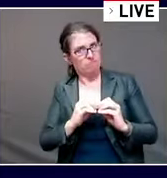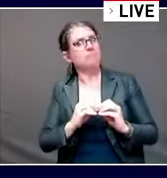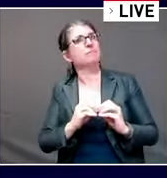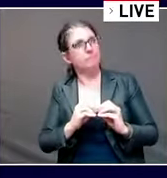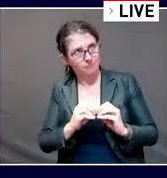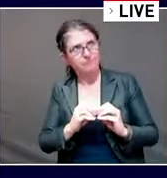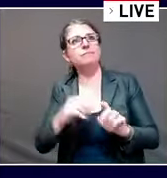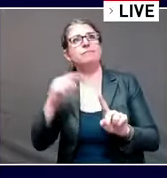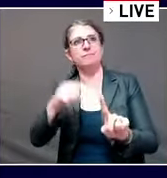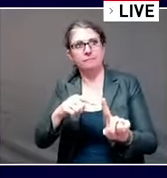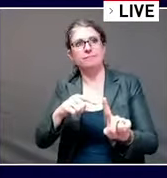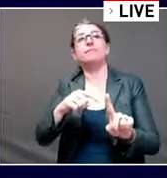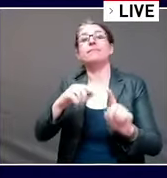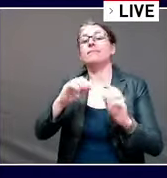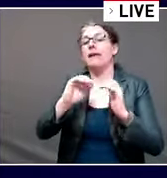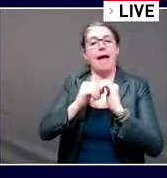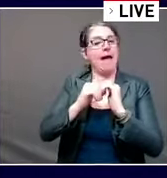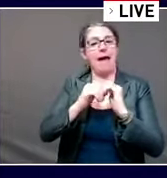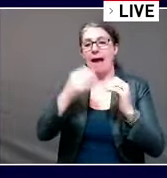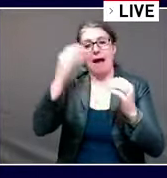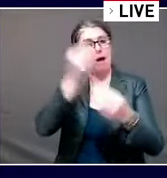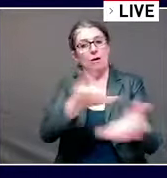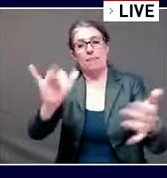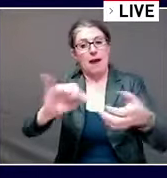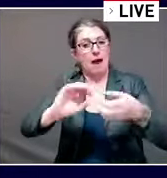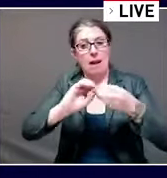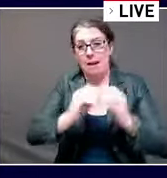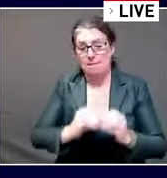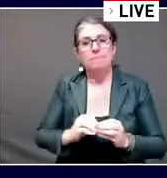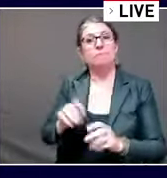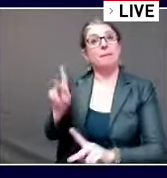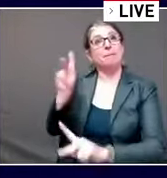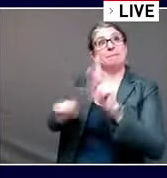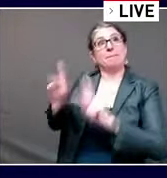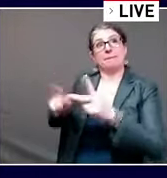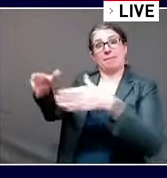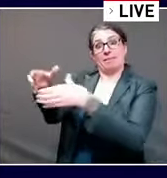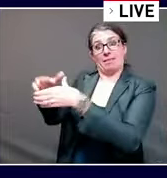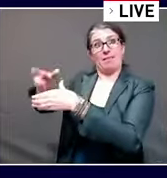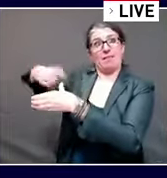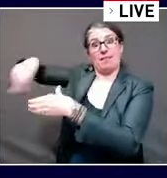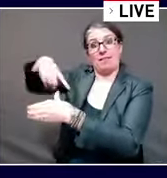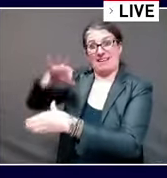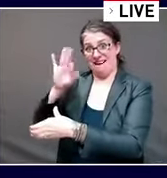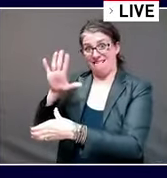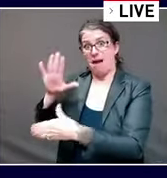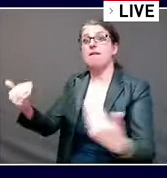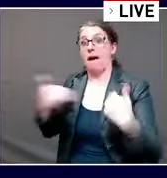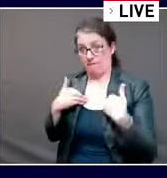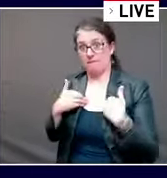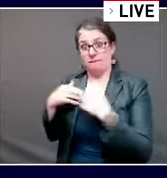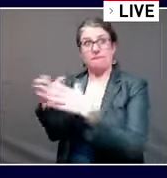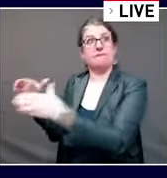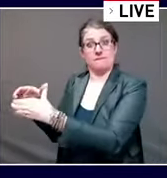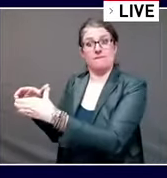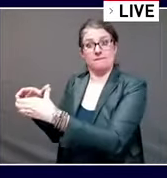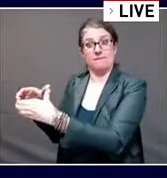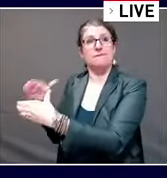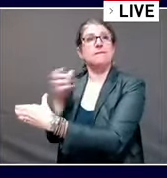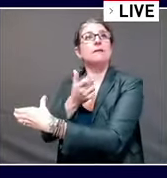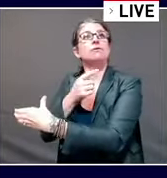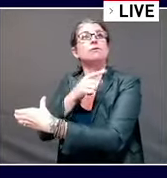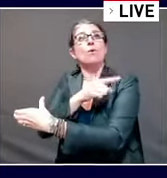far. 90 of those 95 cases were observed in the placebo group who got saline. And the 5